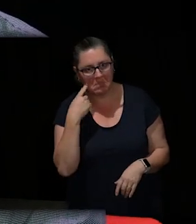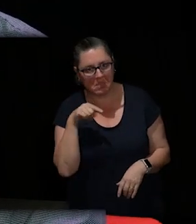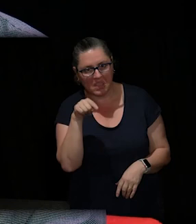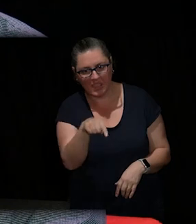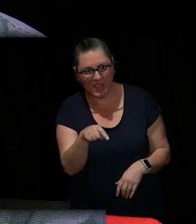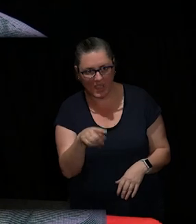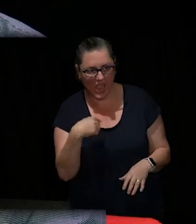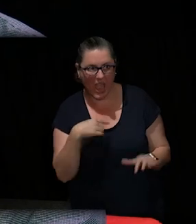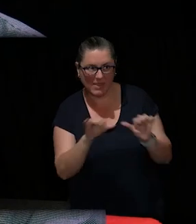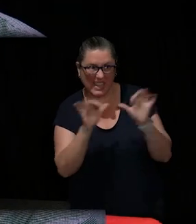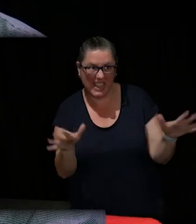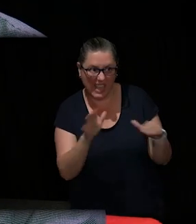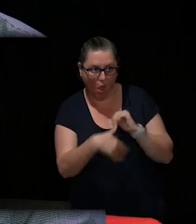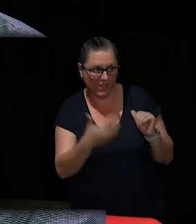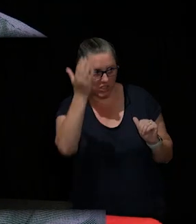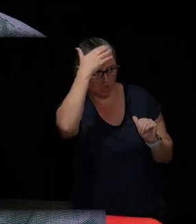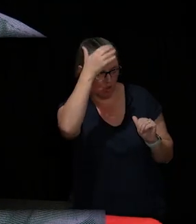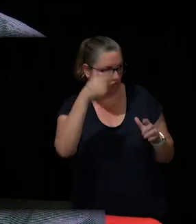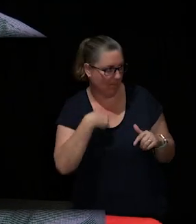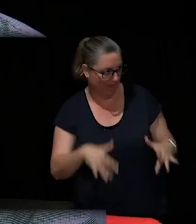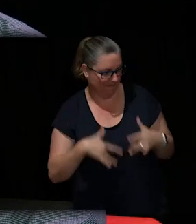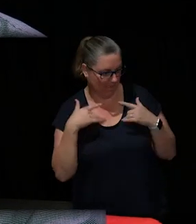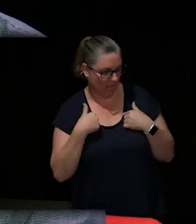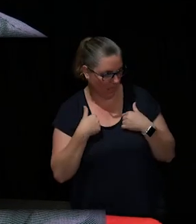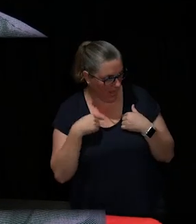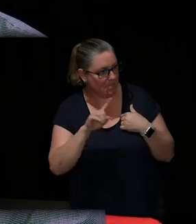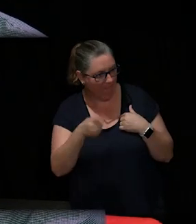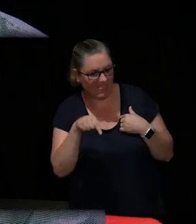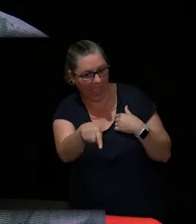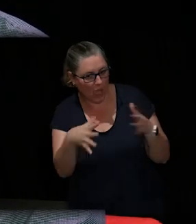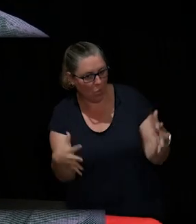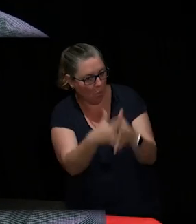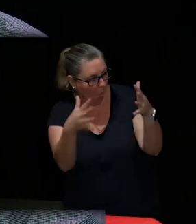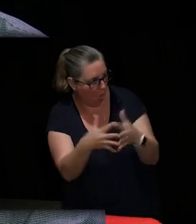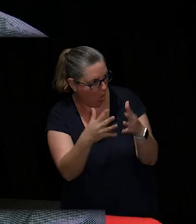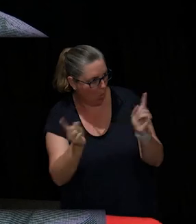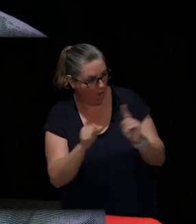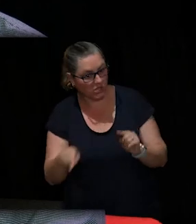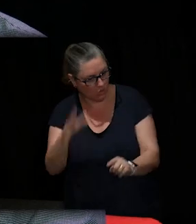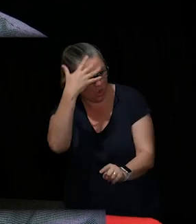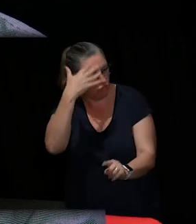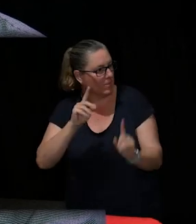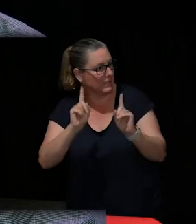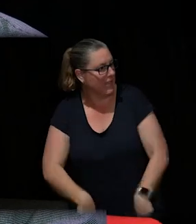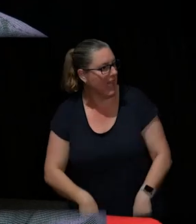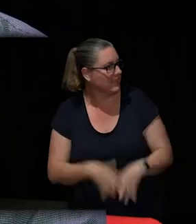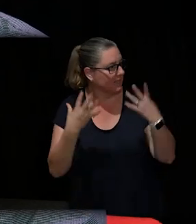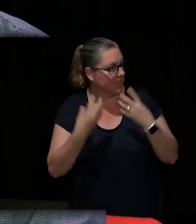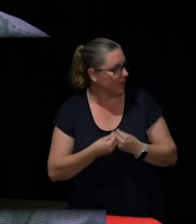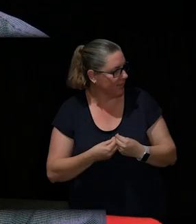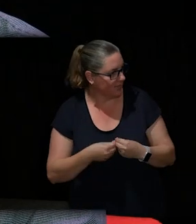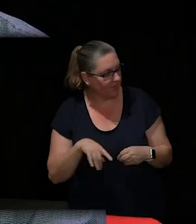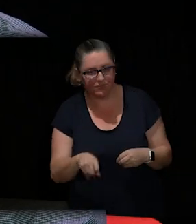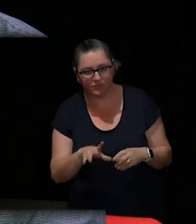I think that's a war that's been wholly instigated by Donald Trump. I think that it won't play out well